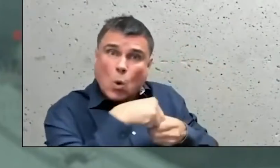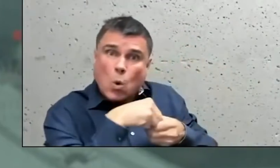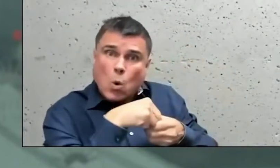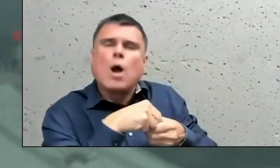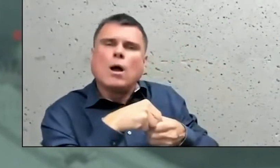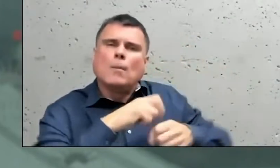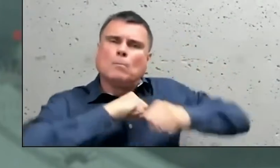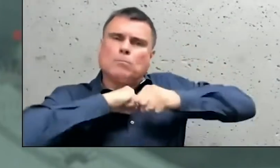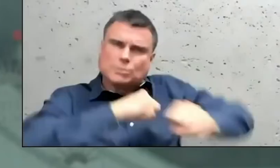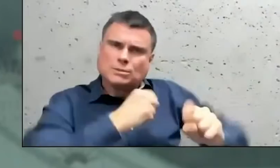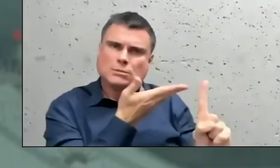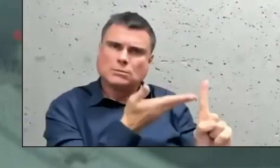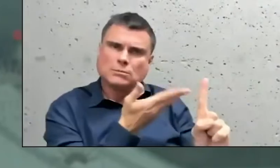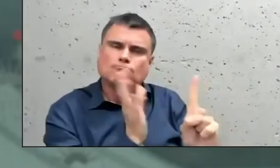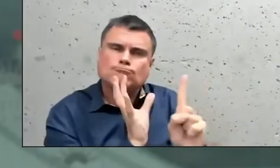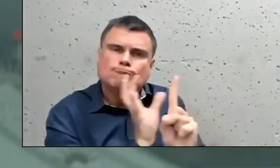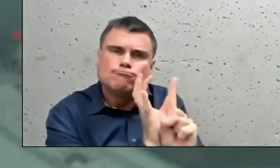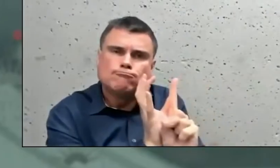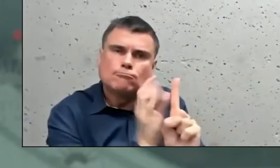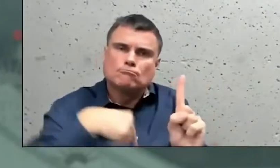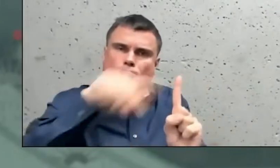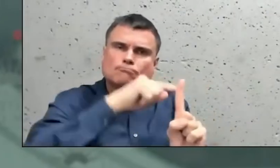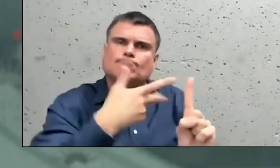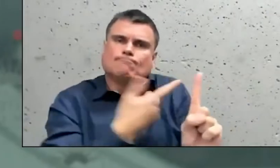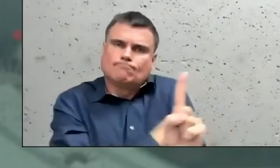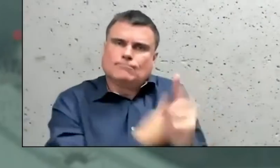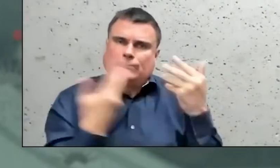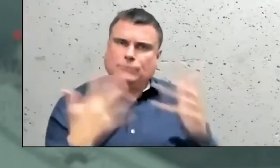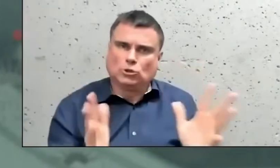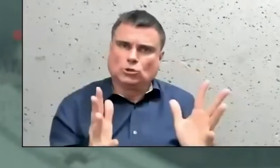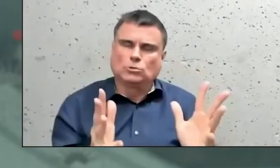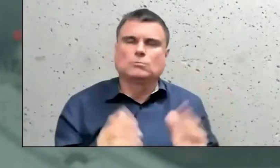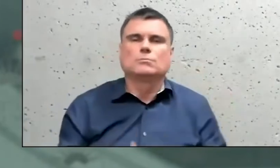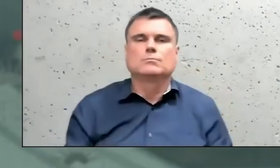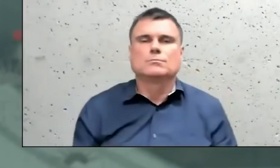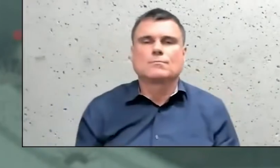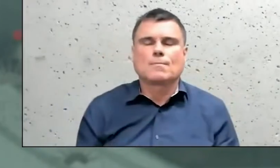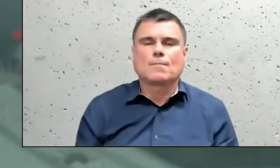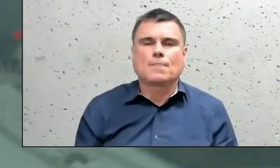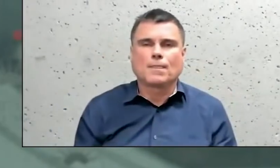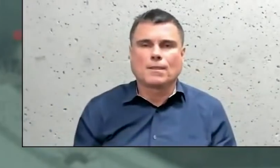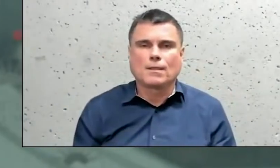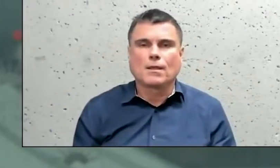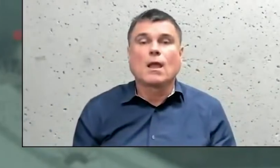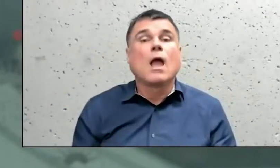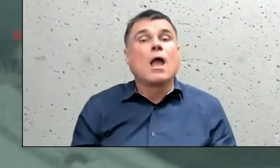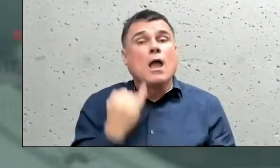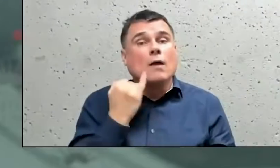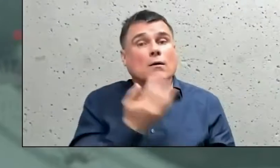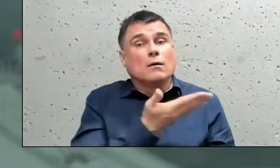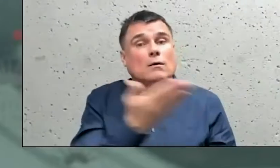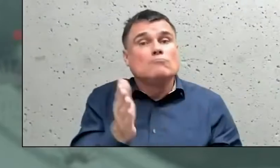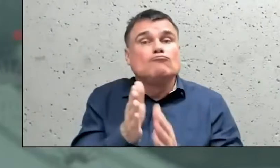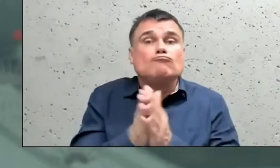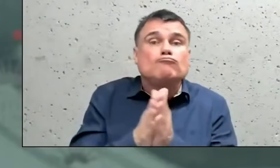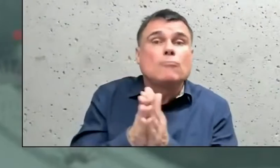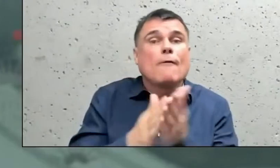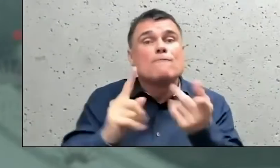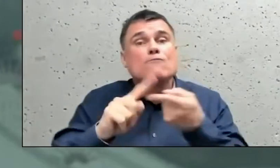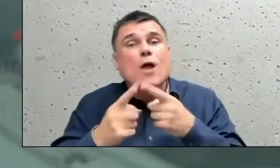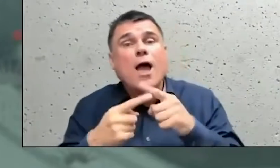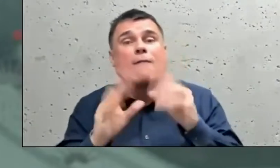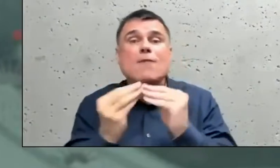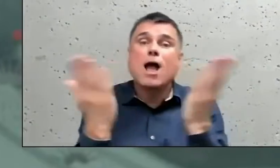is vaccinated. If you're wanting to spend time with your broader family and friends, then plan an outdoor activity instead